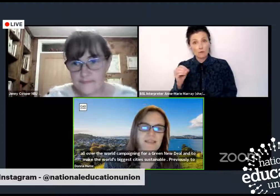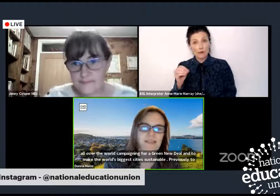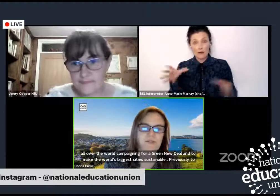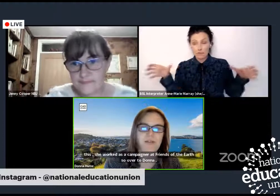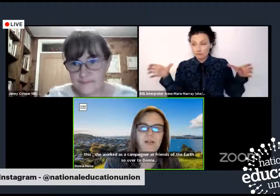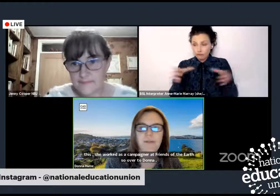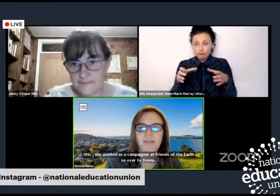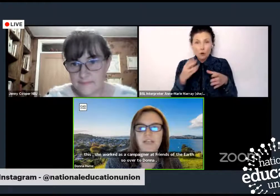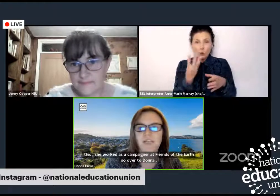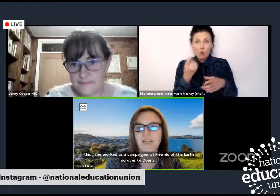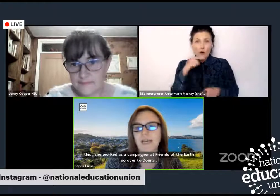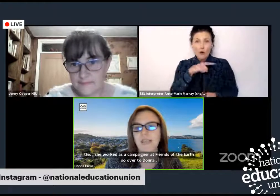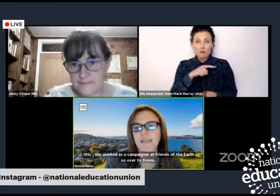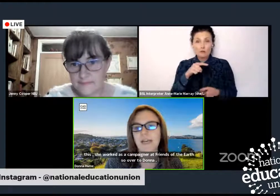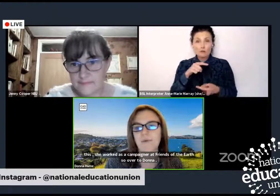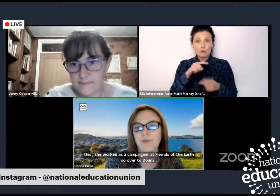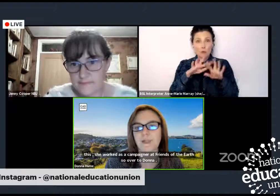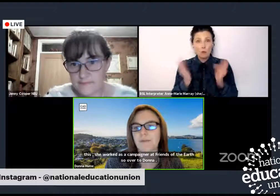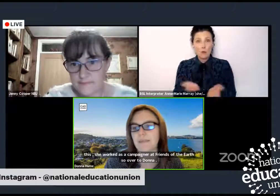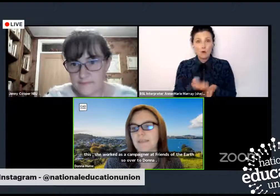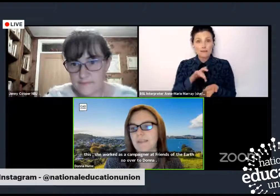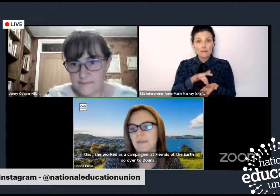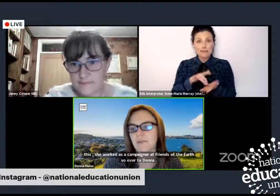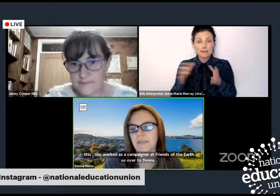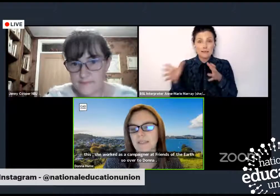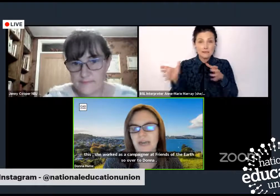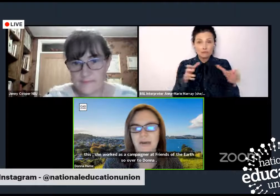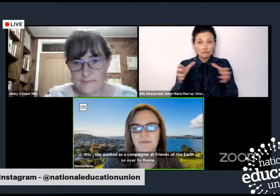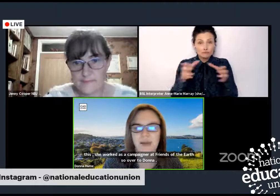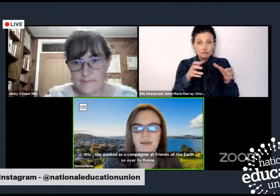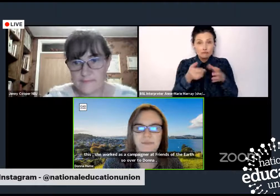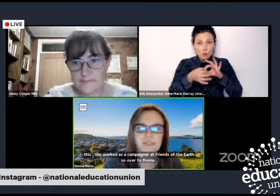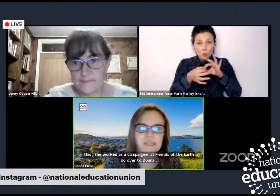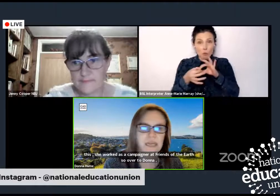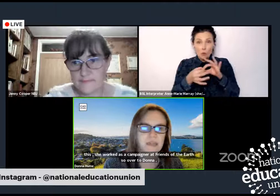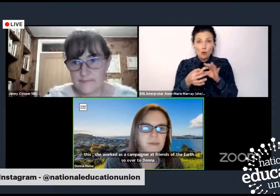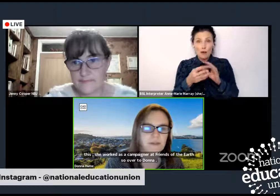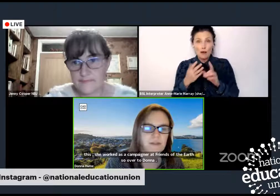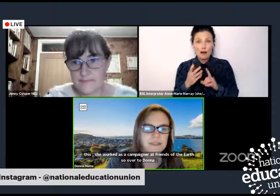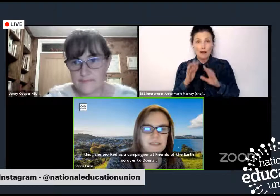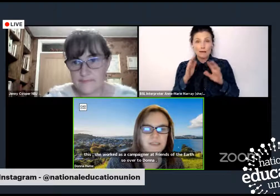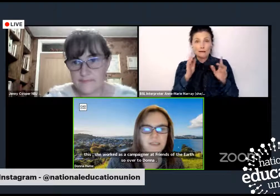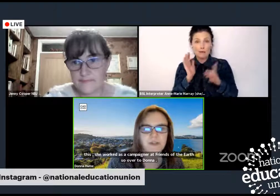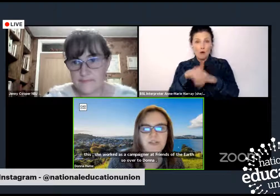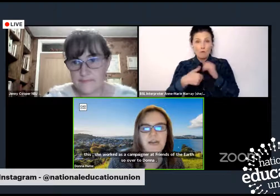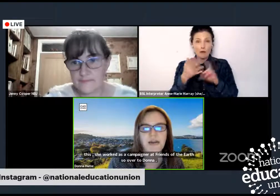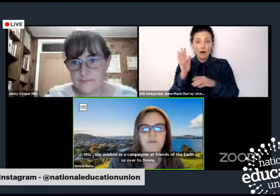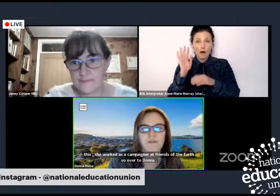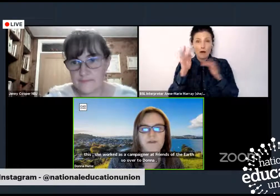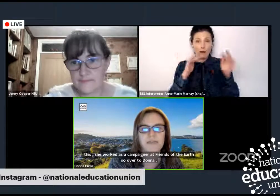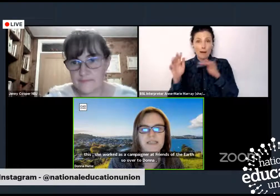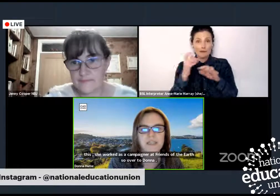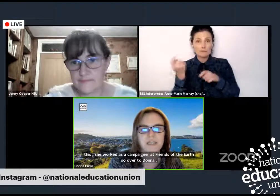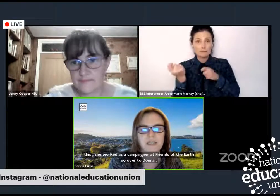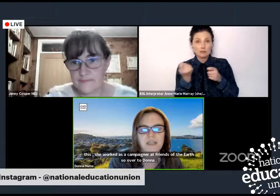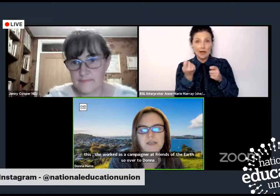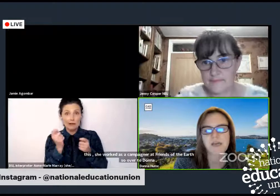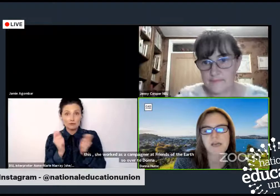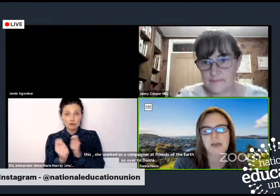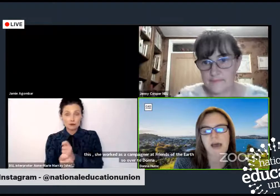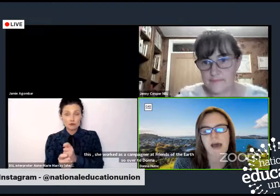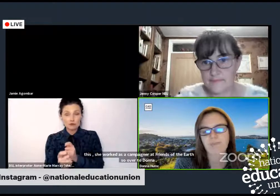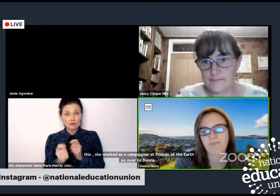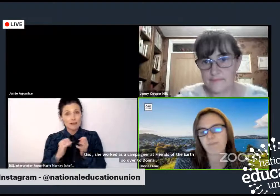cities to act together on climate change. And we're really pleased this week to have Sadiq Khan, the Mayor of London as the new chair of the organisation.